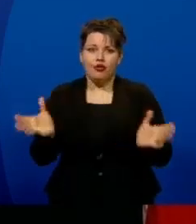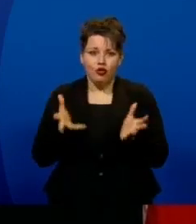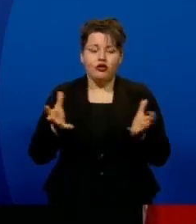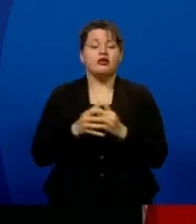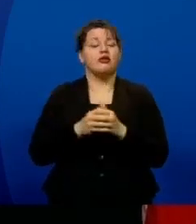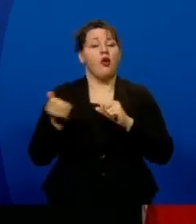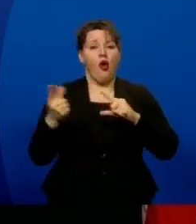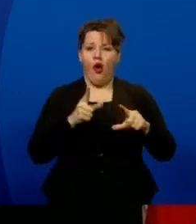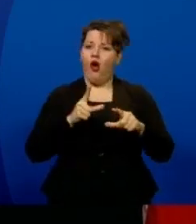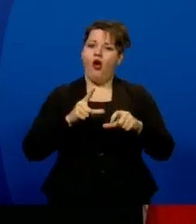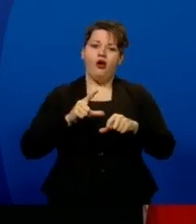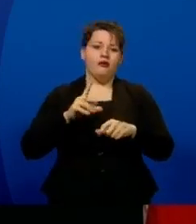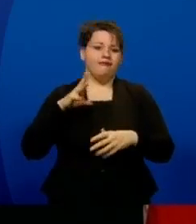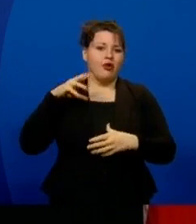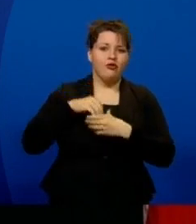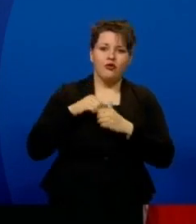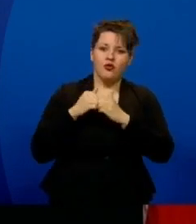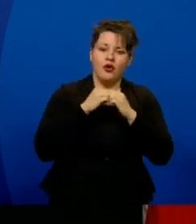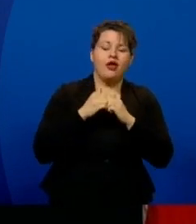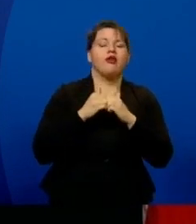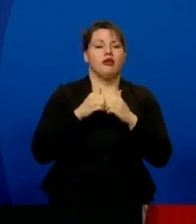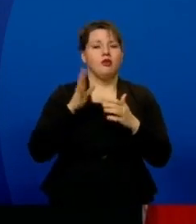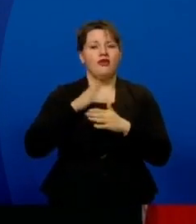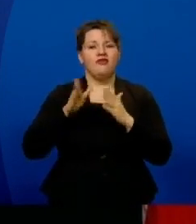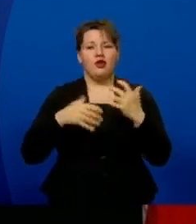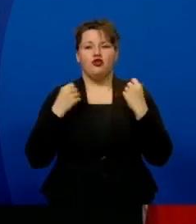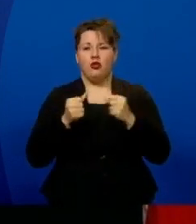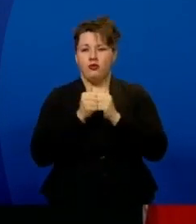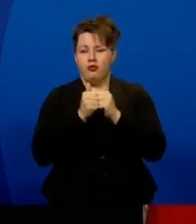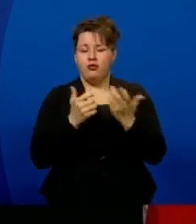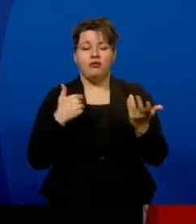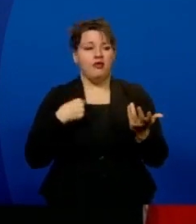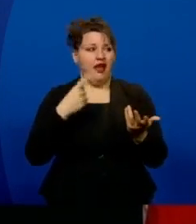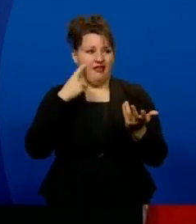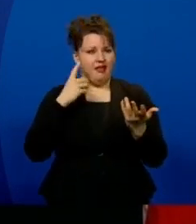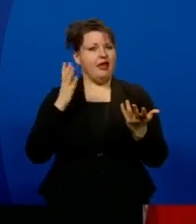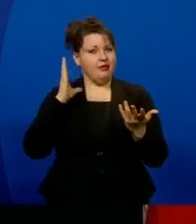this together, so let's finish strong together. And I think that we are going to get that accomplished.